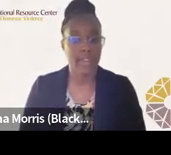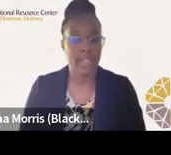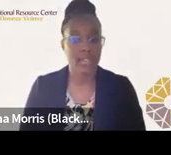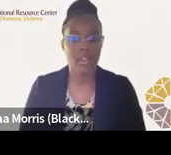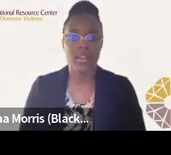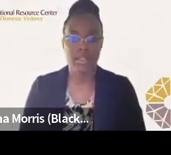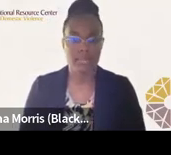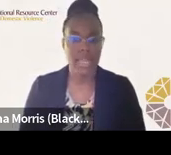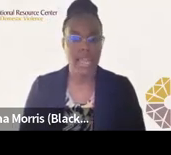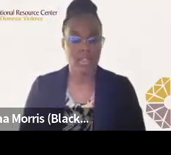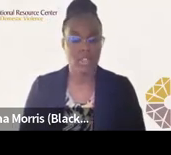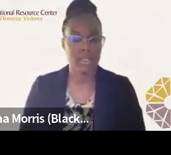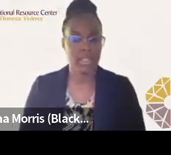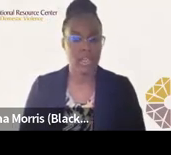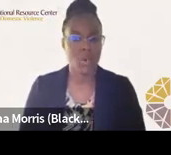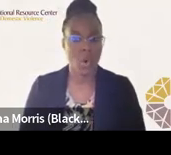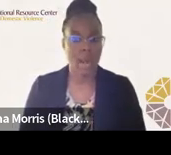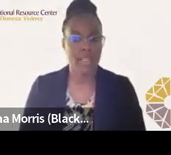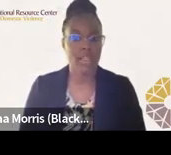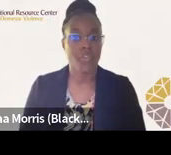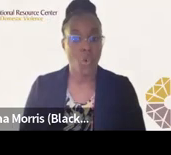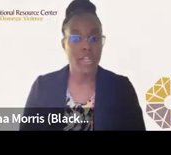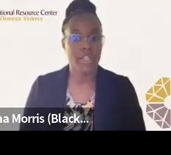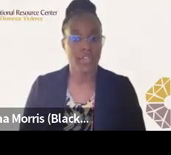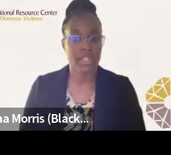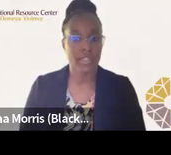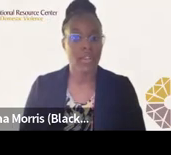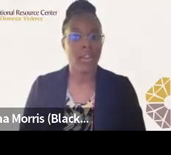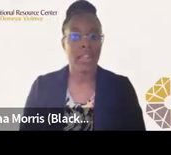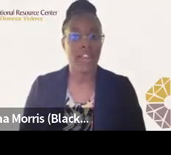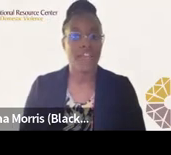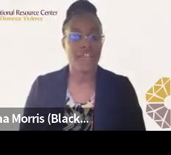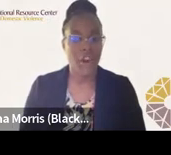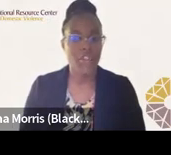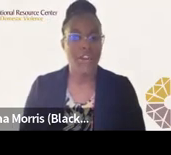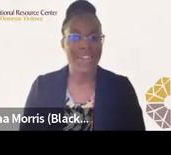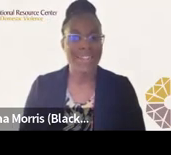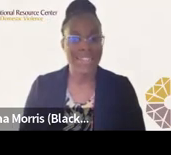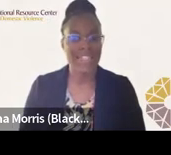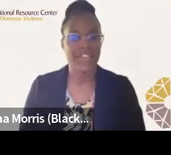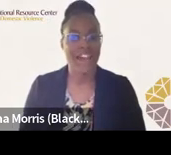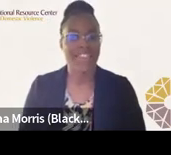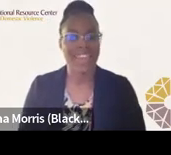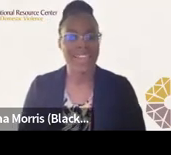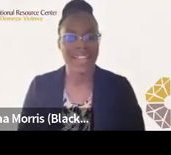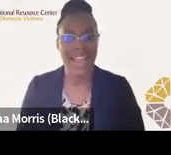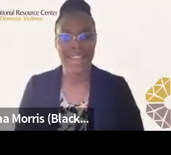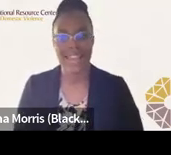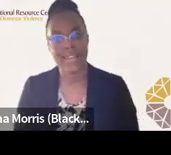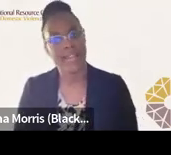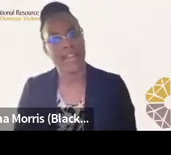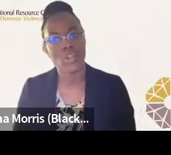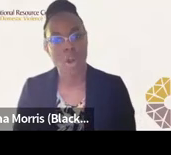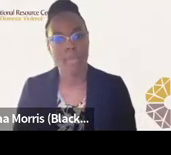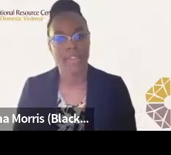of evidence to meet eligibility requirements for services can further intensify the